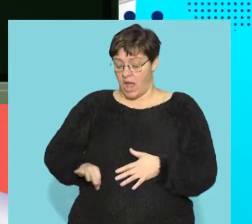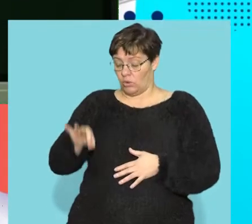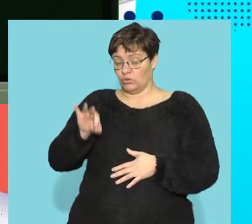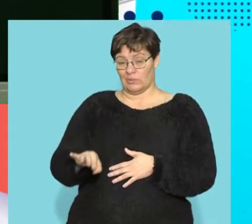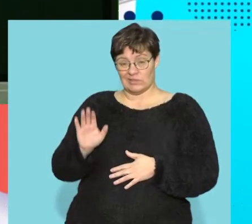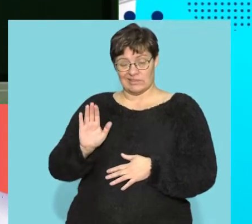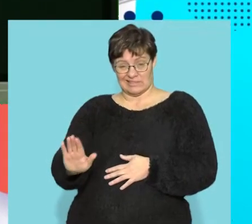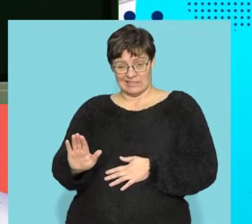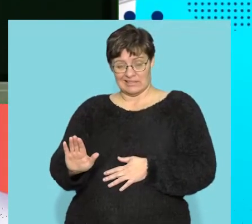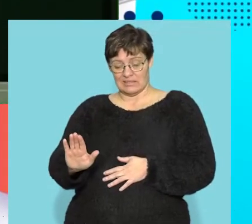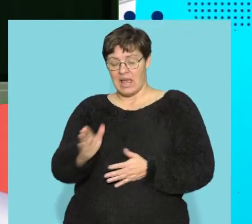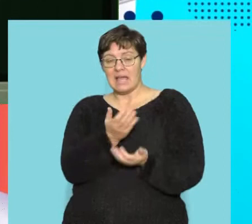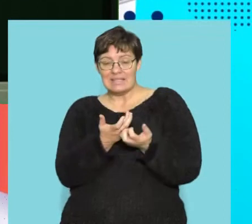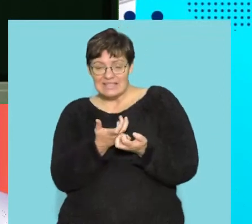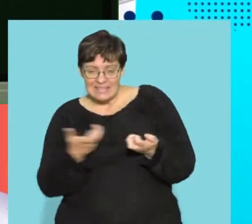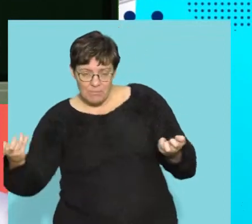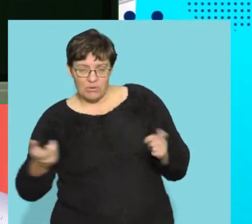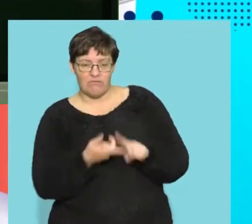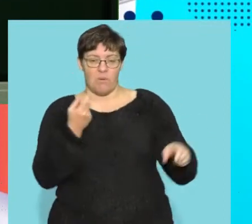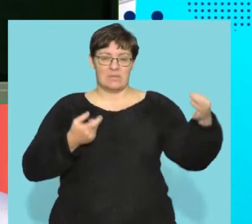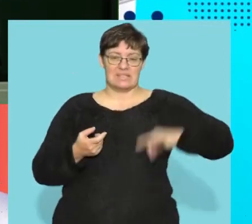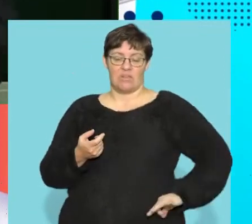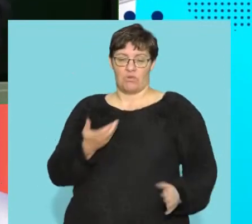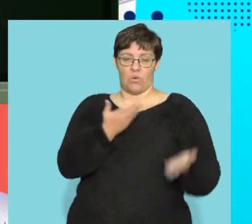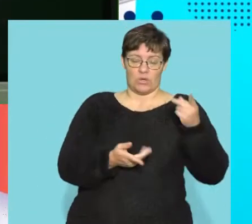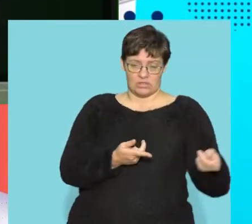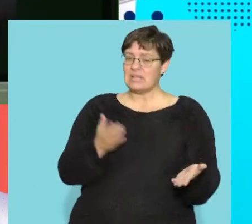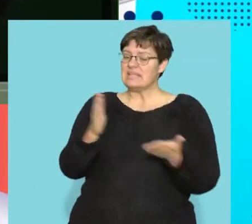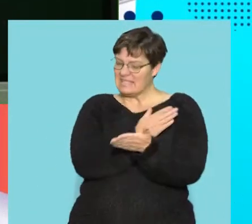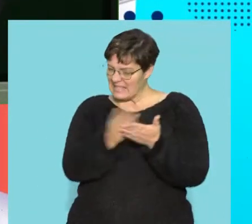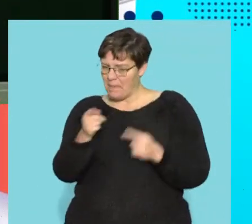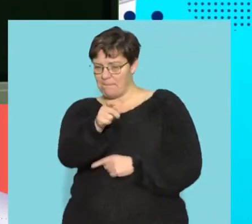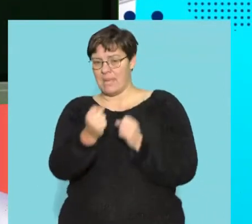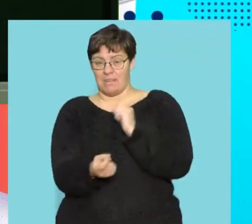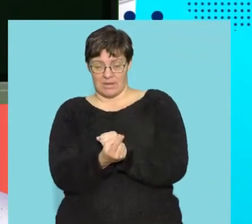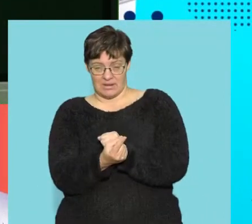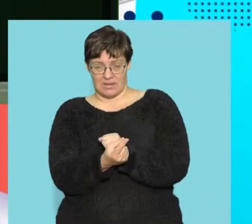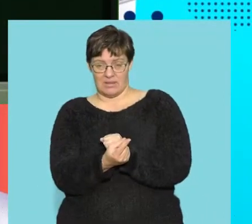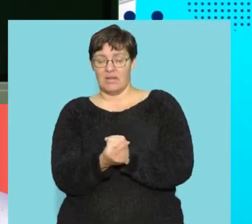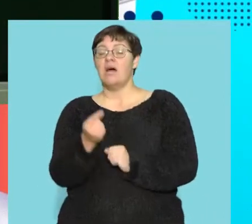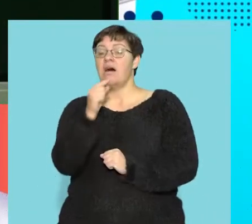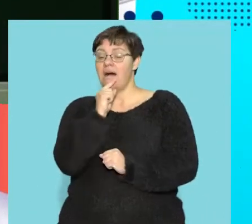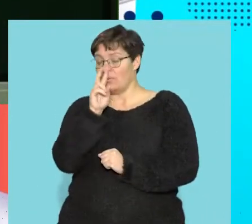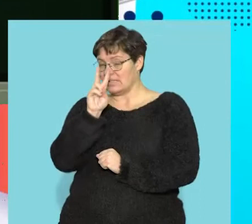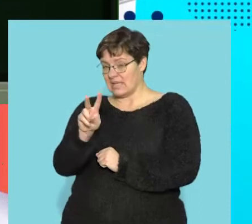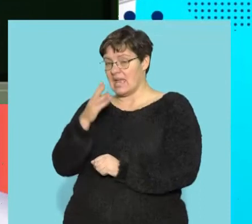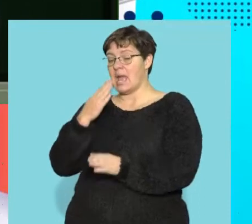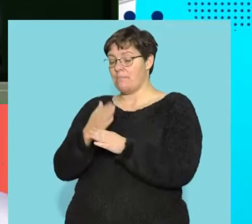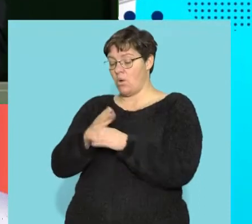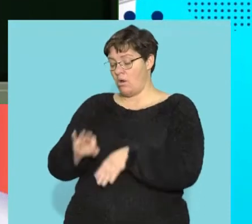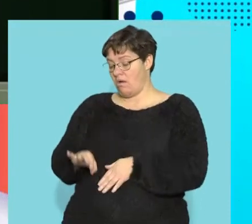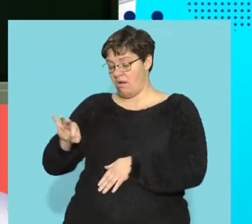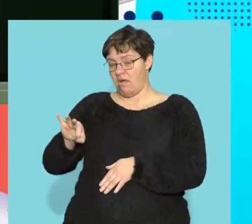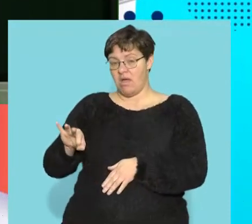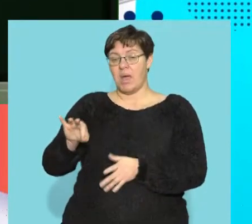a standalone expense, it happens in some questions. You'll see employer's contributions as a standalone